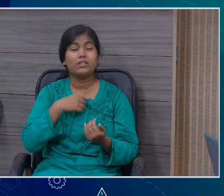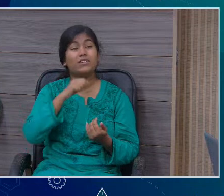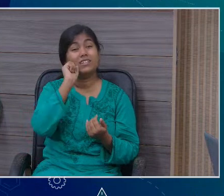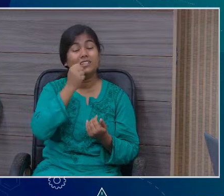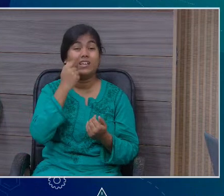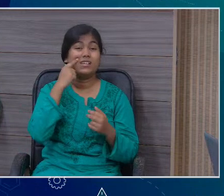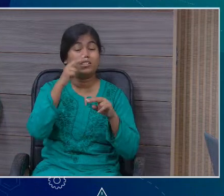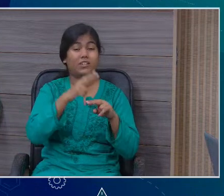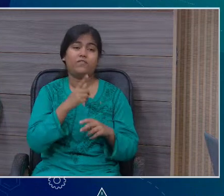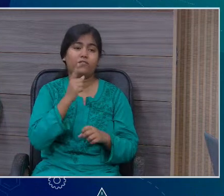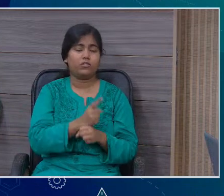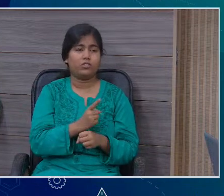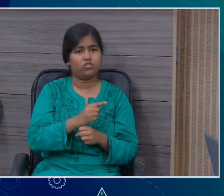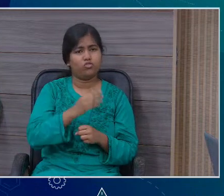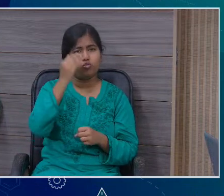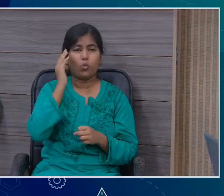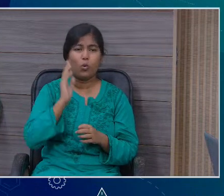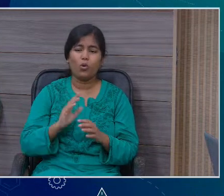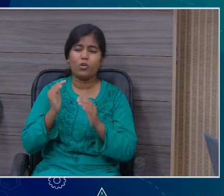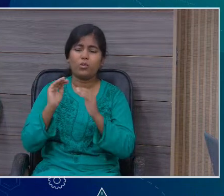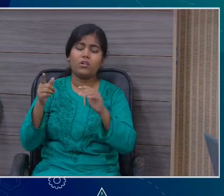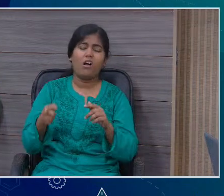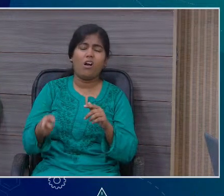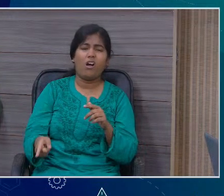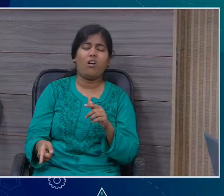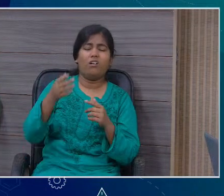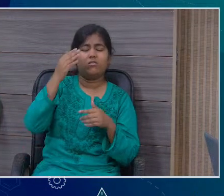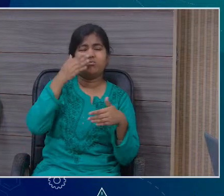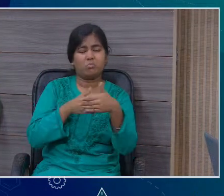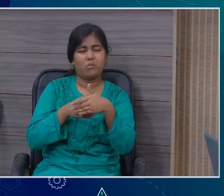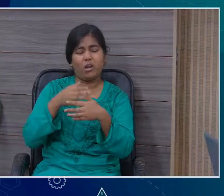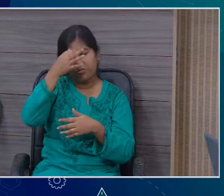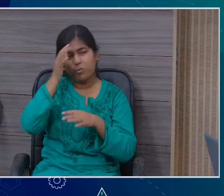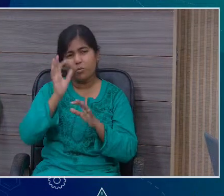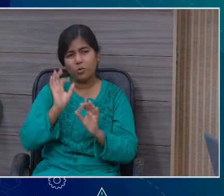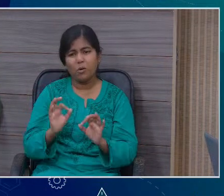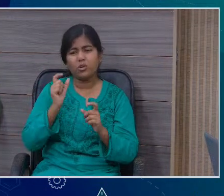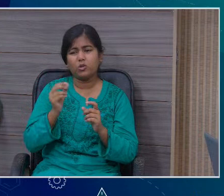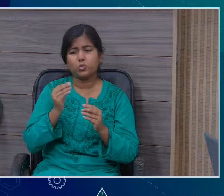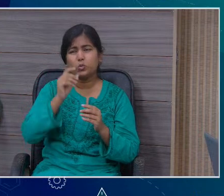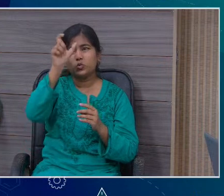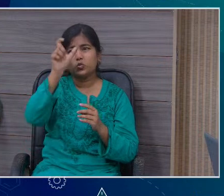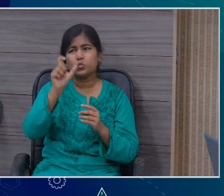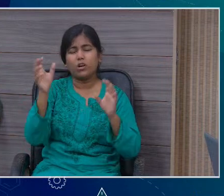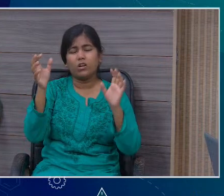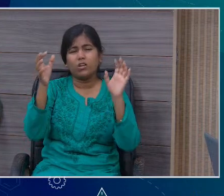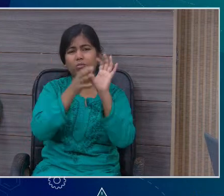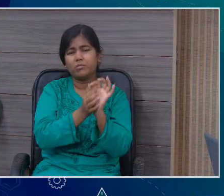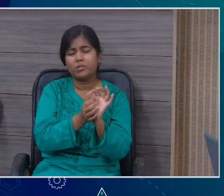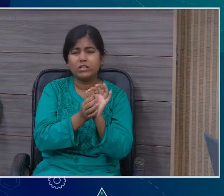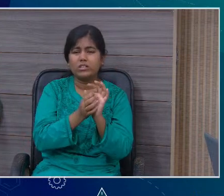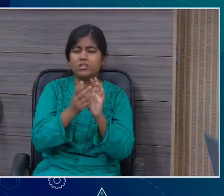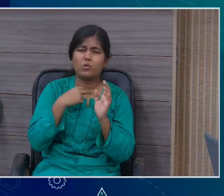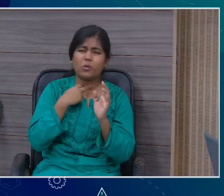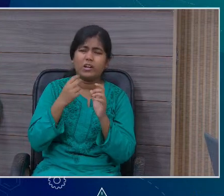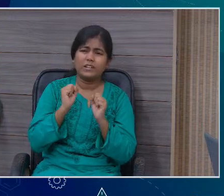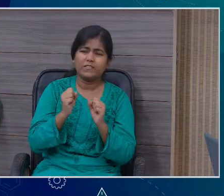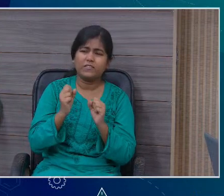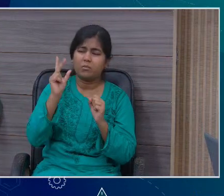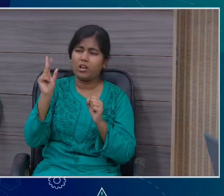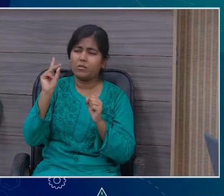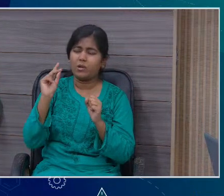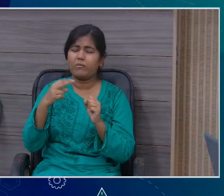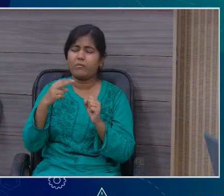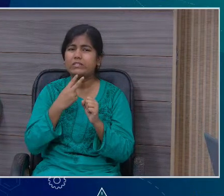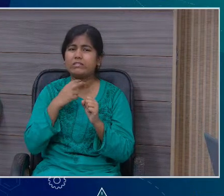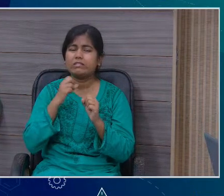is facing difficulty in pronouncing a certain word. Then the teacher will make it simpler for the child to pronounce